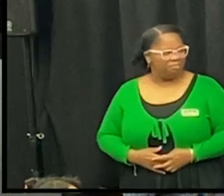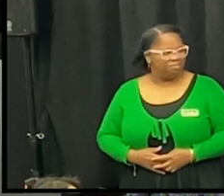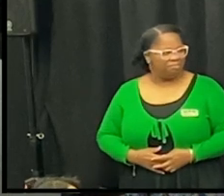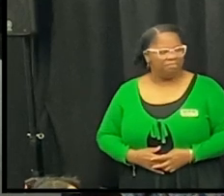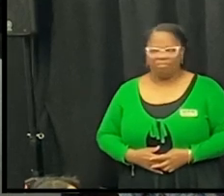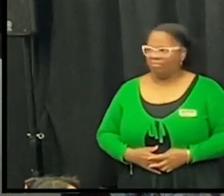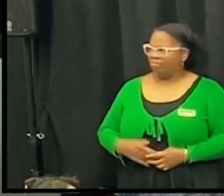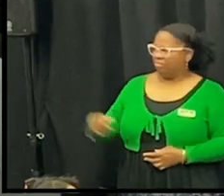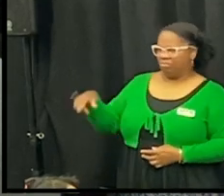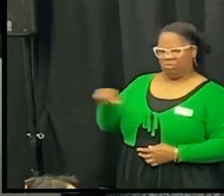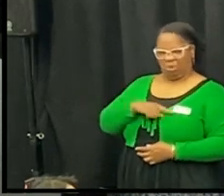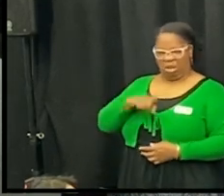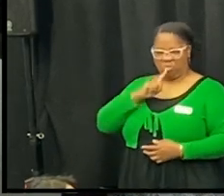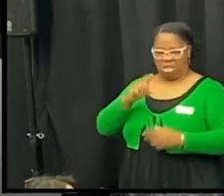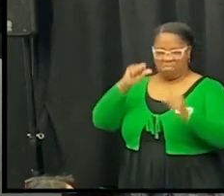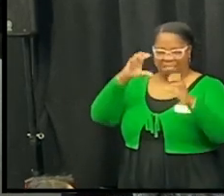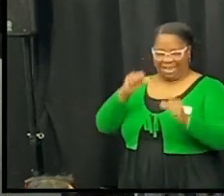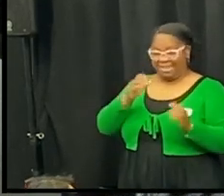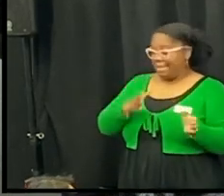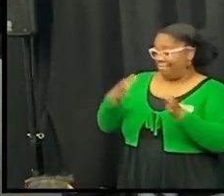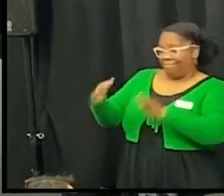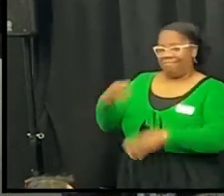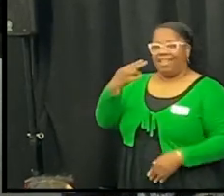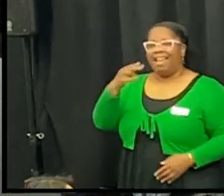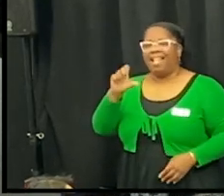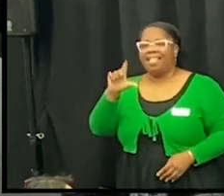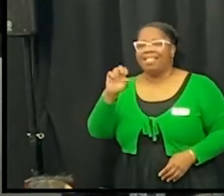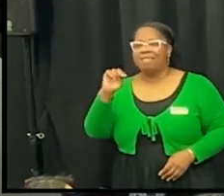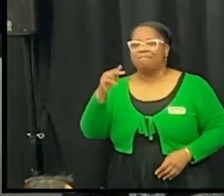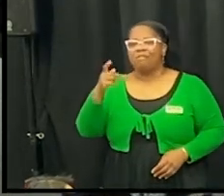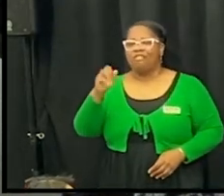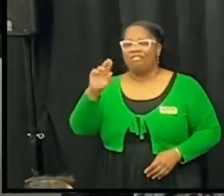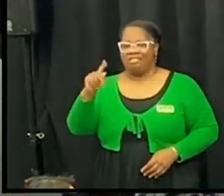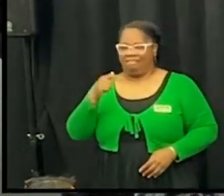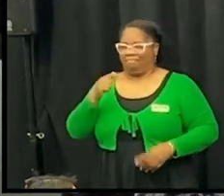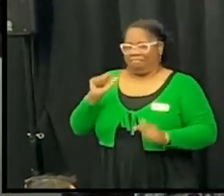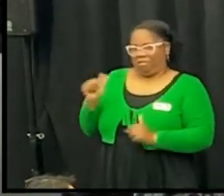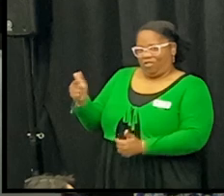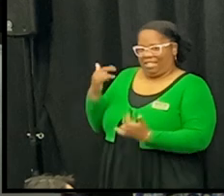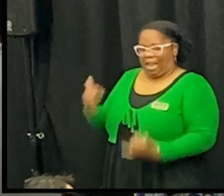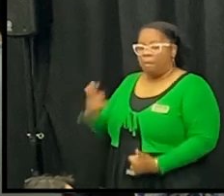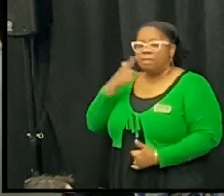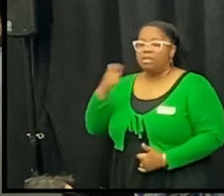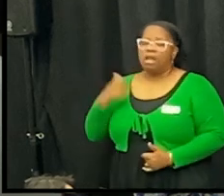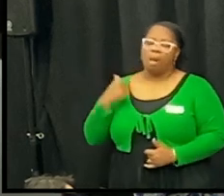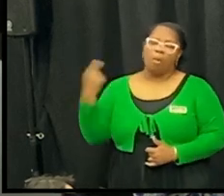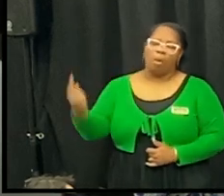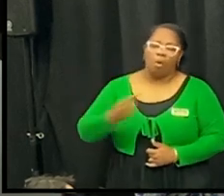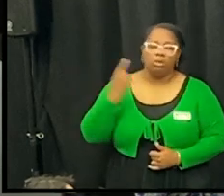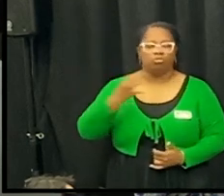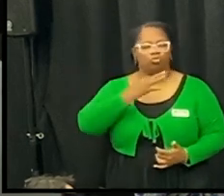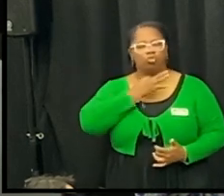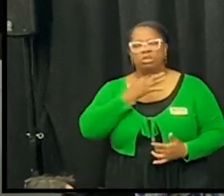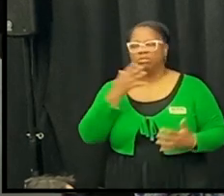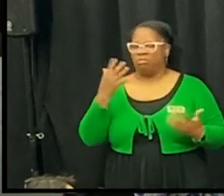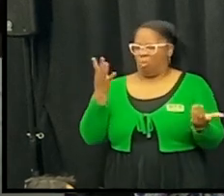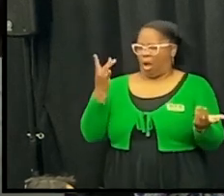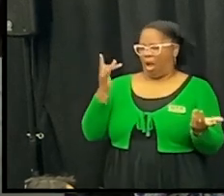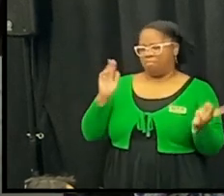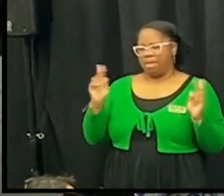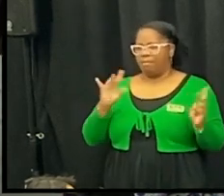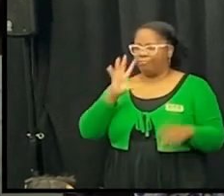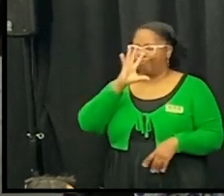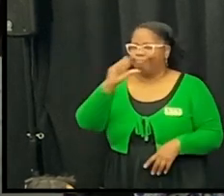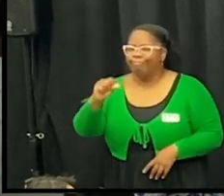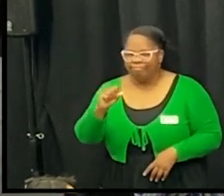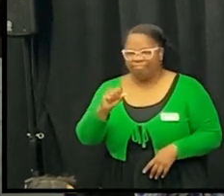You guys are amazing. Helen Park, I'm throwing it to you now because I'm always curious about what draws people to the